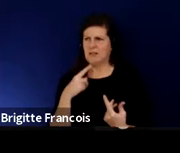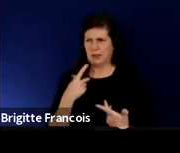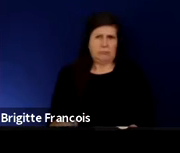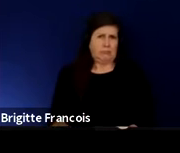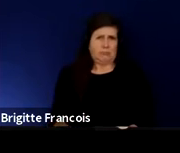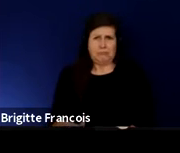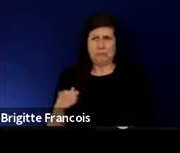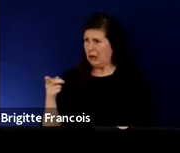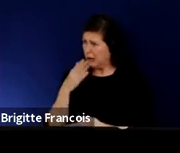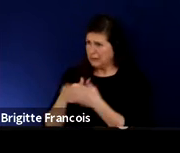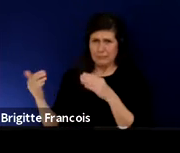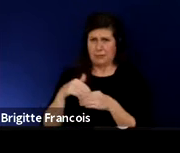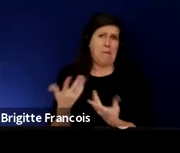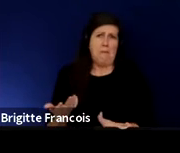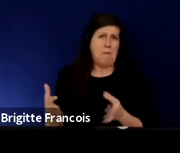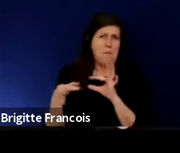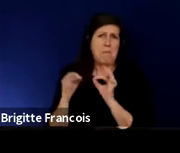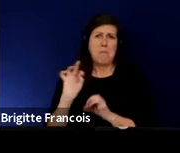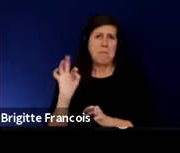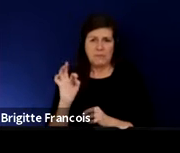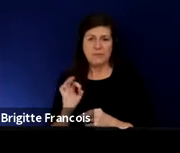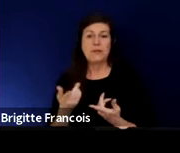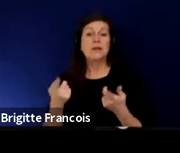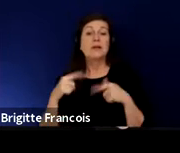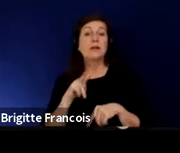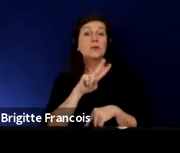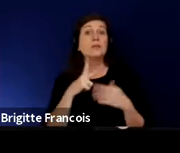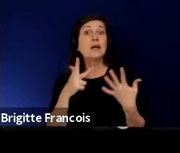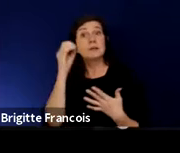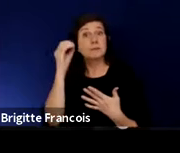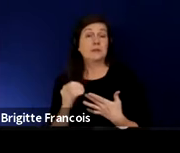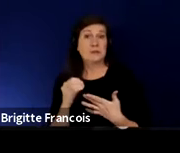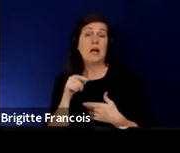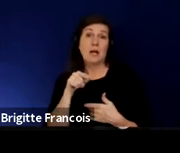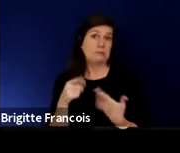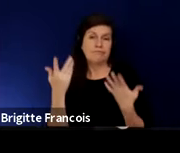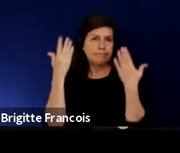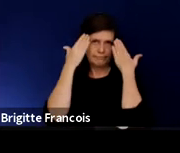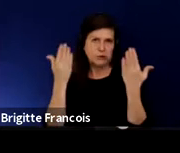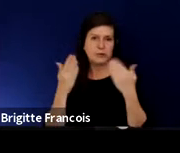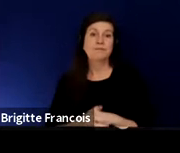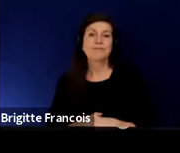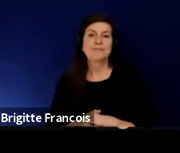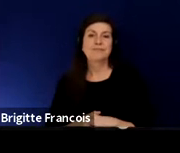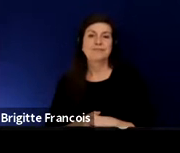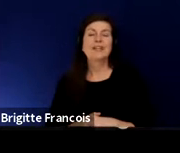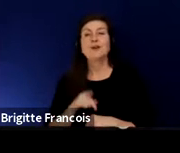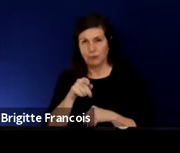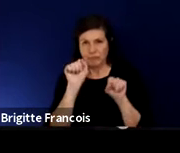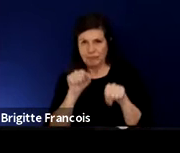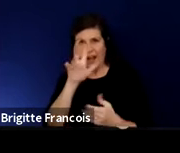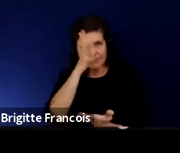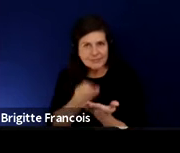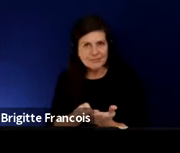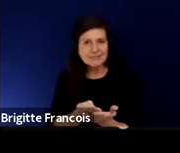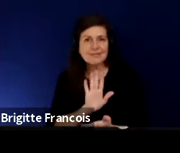and 28% I don't know. Again, all these numbers, all the details are in the reports, and you're welcome to download them from